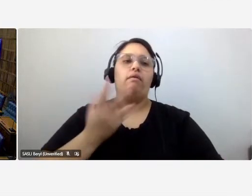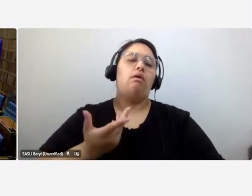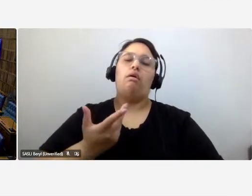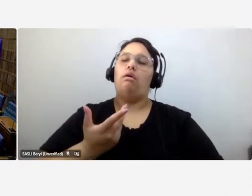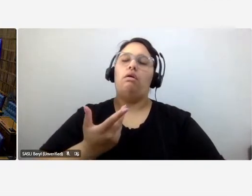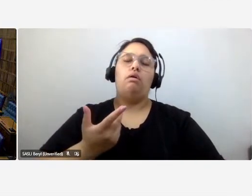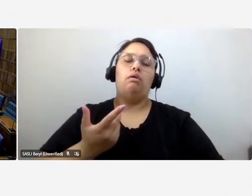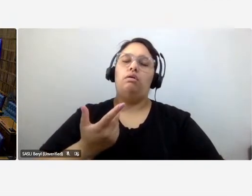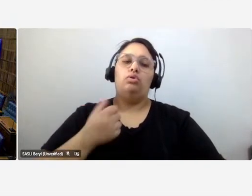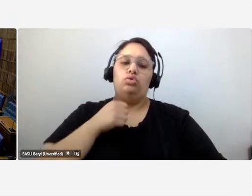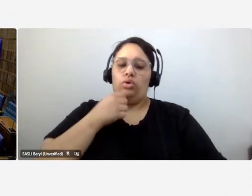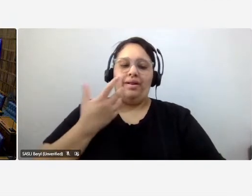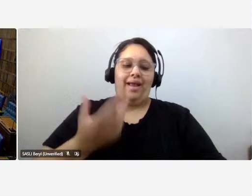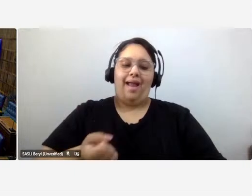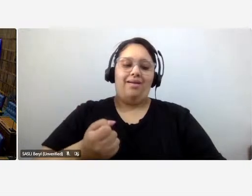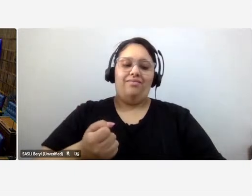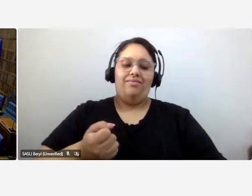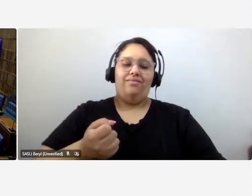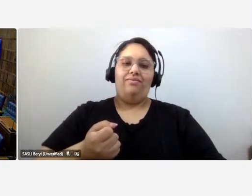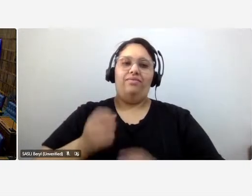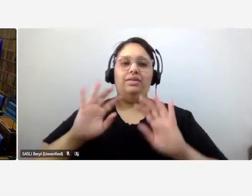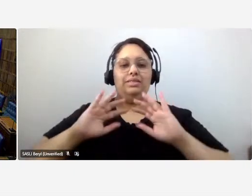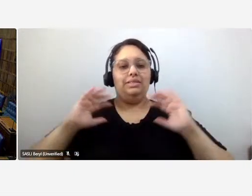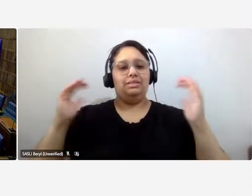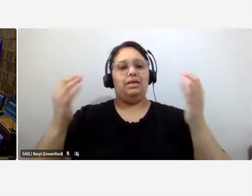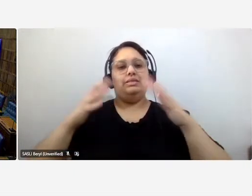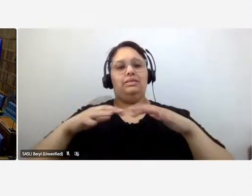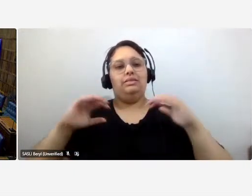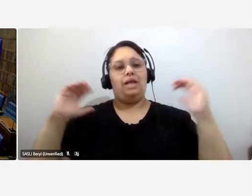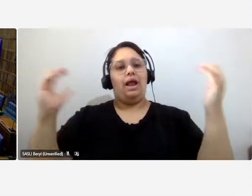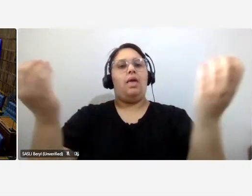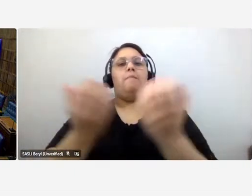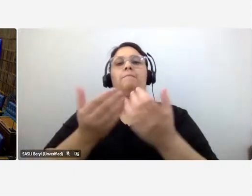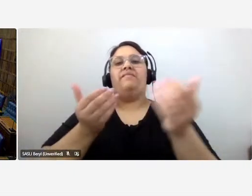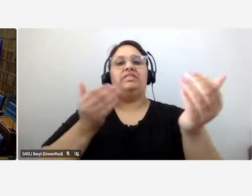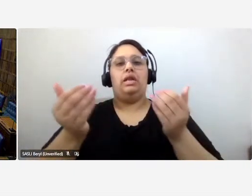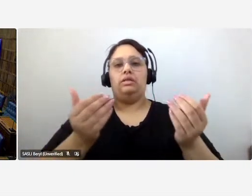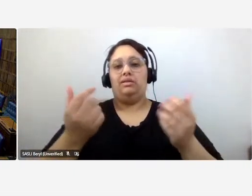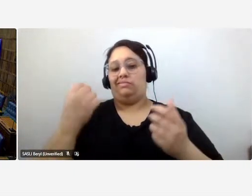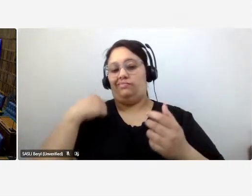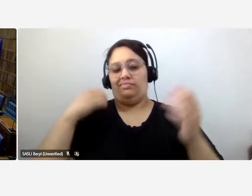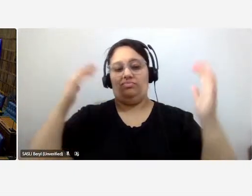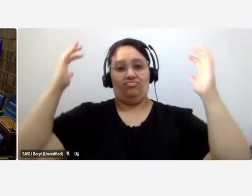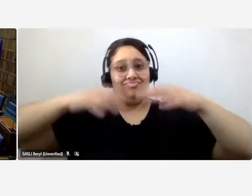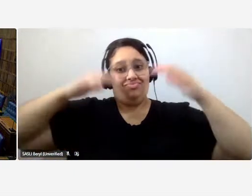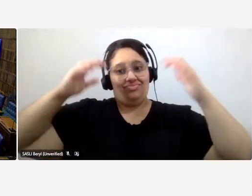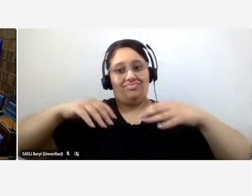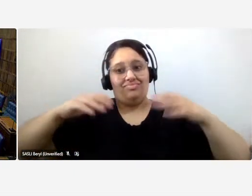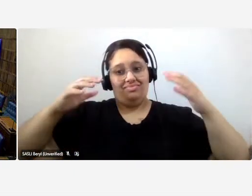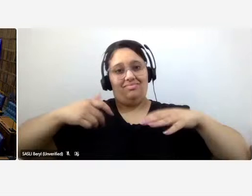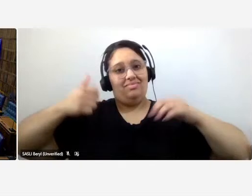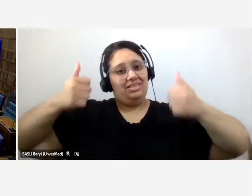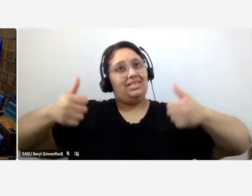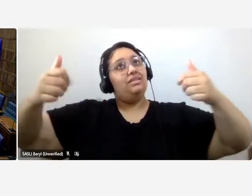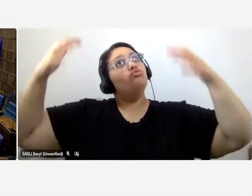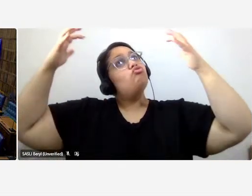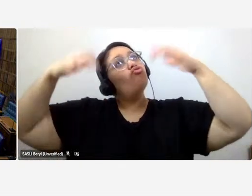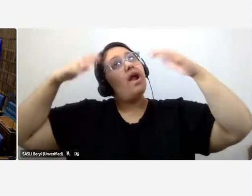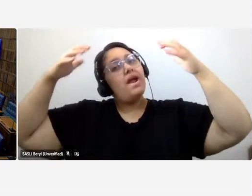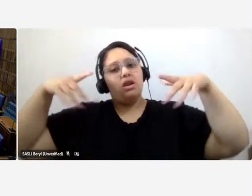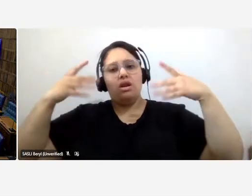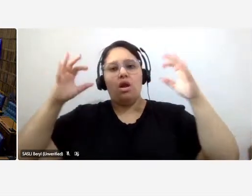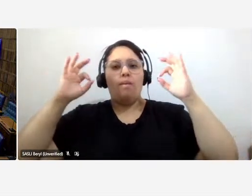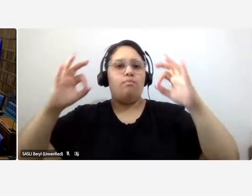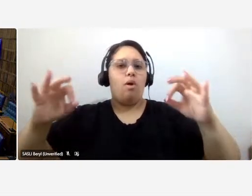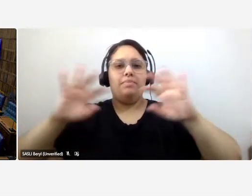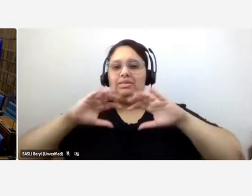no stadium facilities. Like the other day, it was raining. People were sitting in the rain. There's nothing. There's not a proper